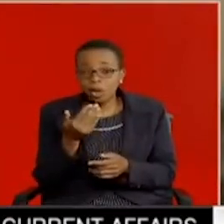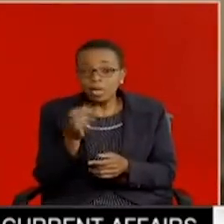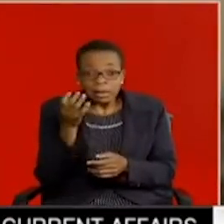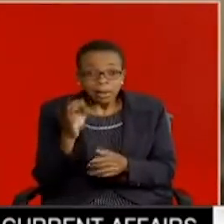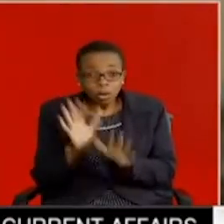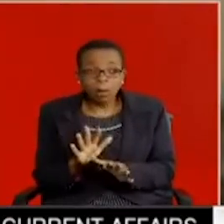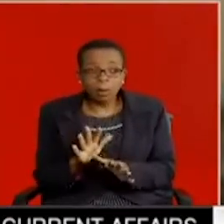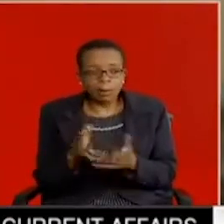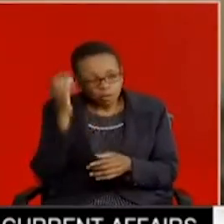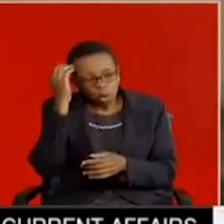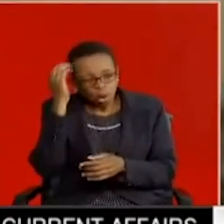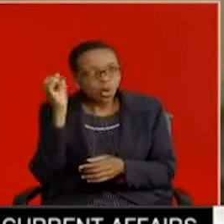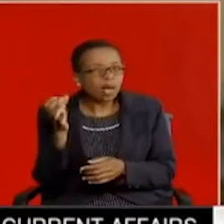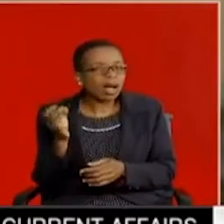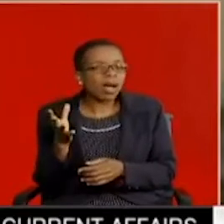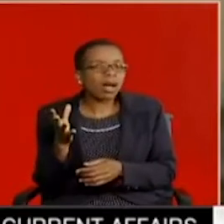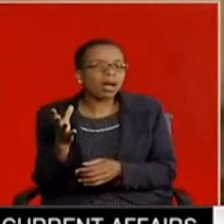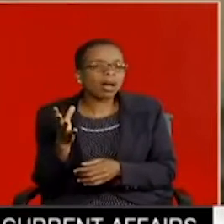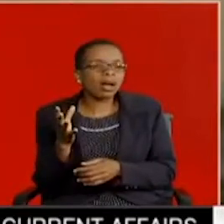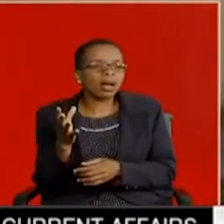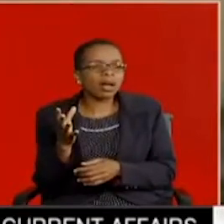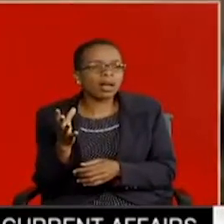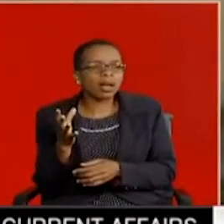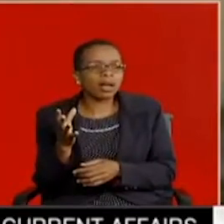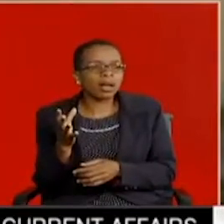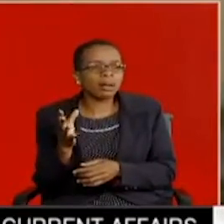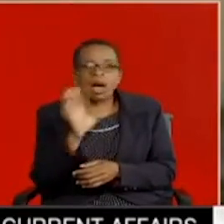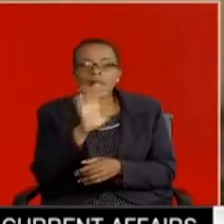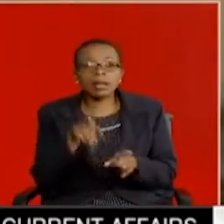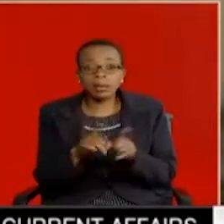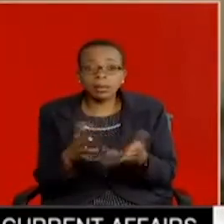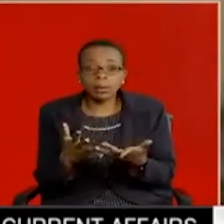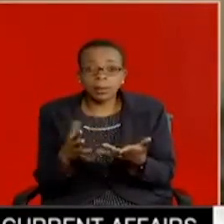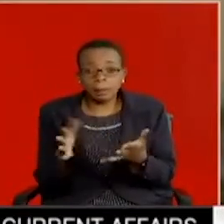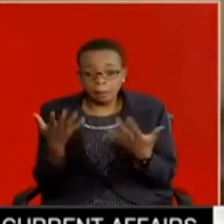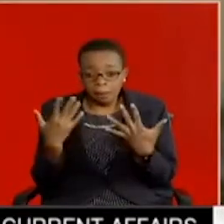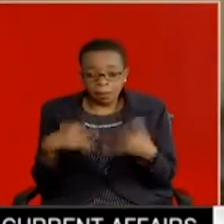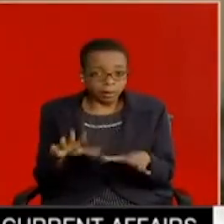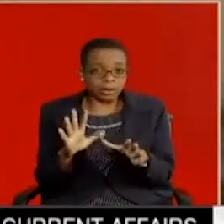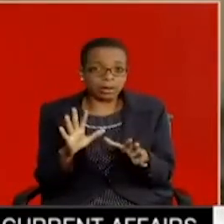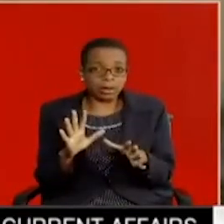are having a headache, feeling a headache. But some will react to it.